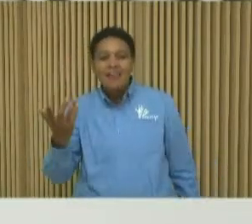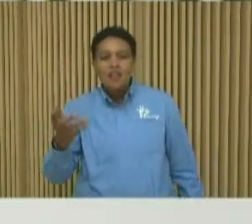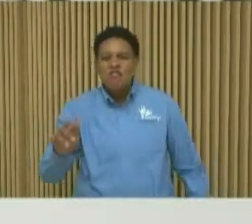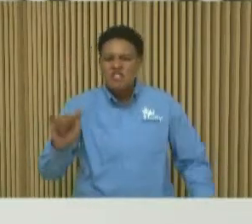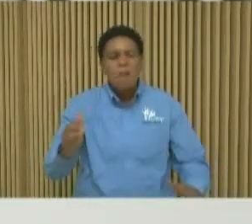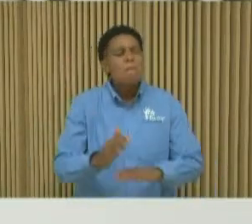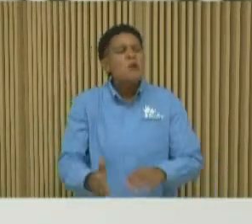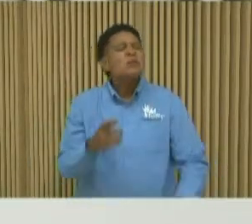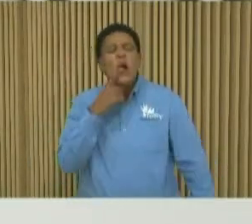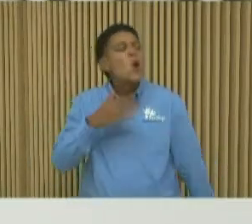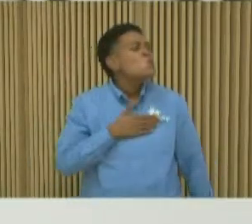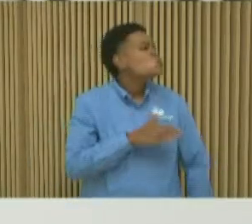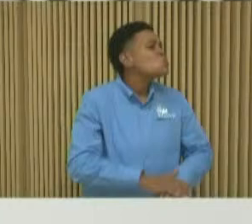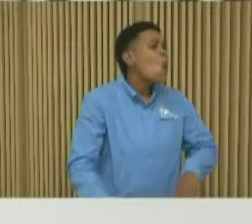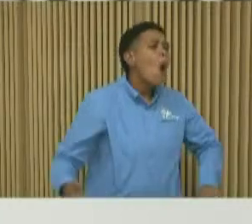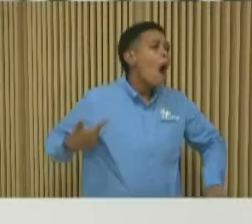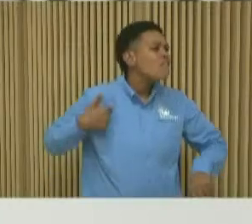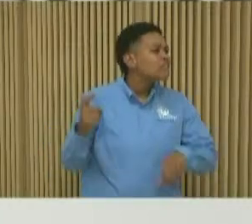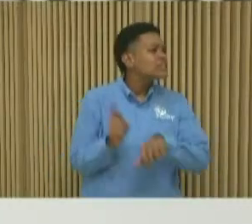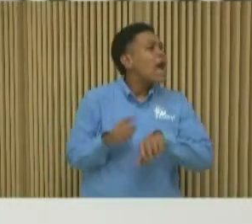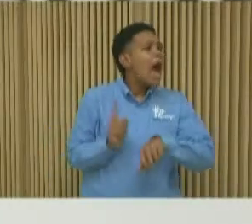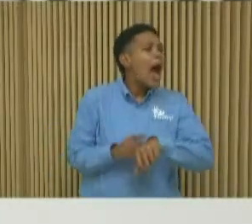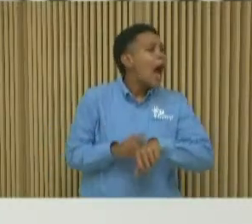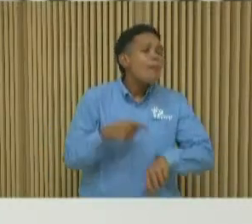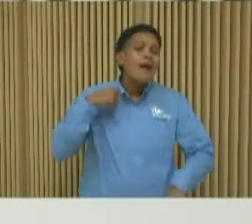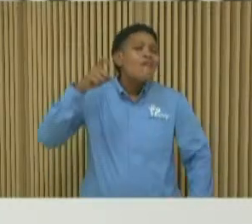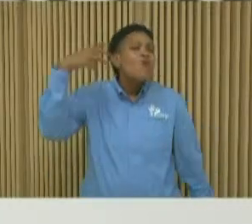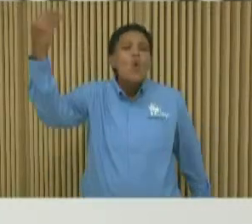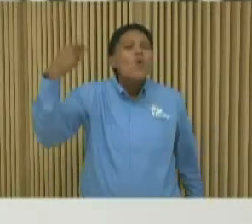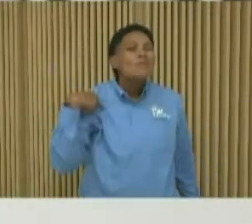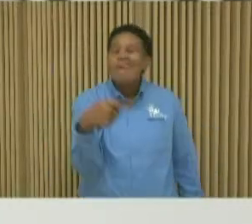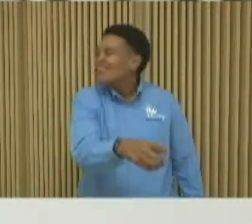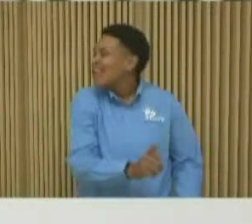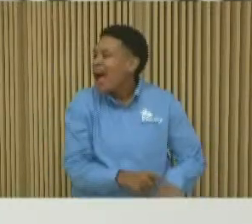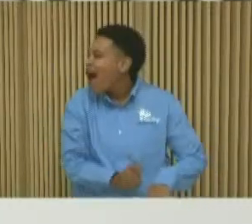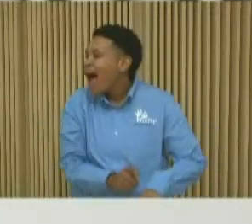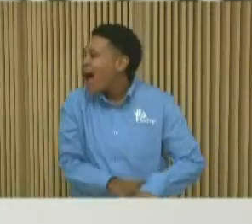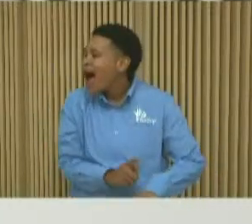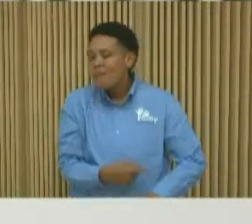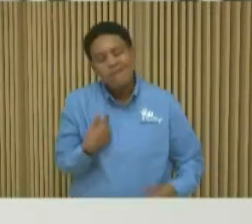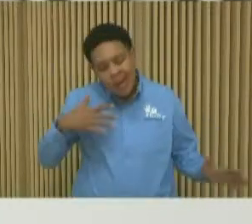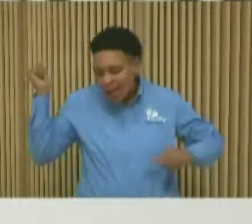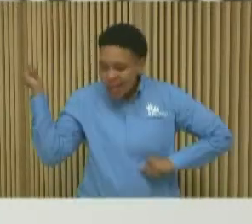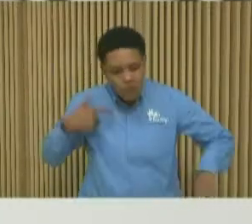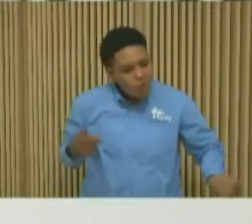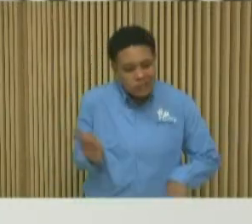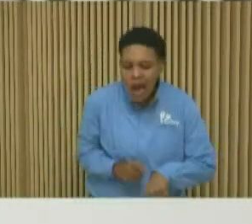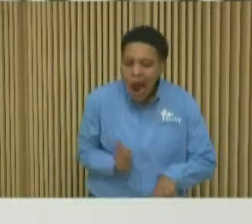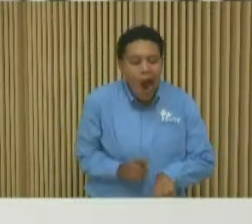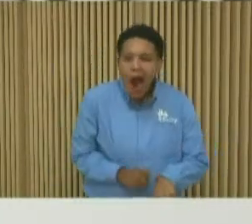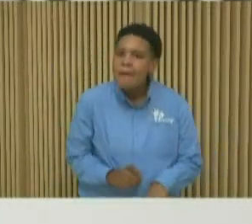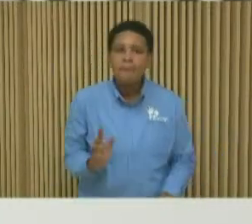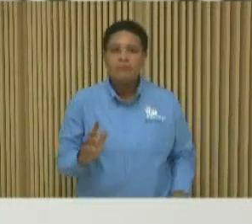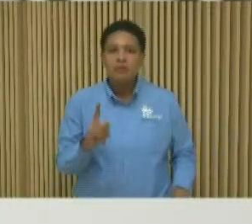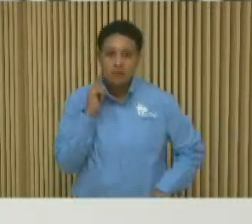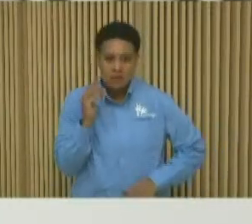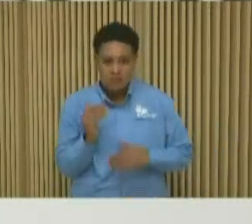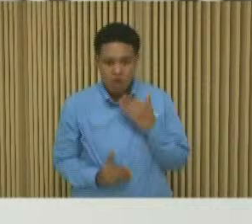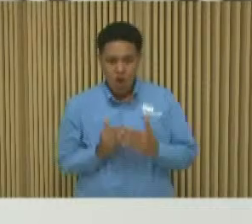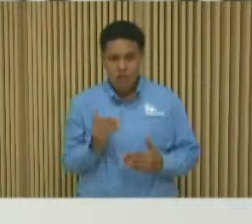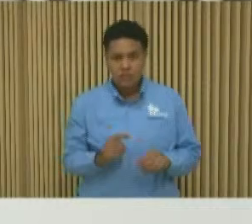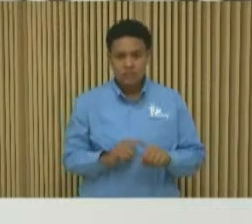enough time. Okay. I need to go somewhere else and I need to be somewhere else. Once the process begins